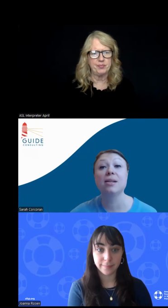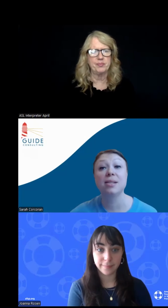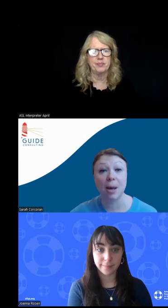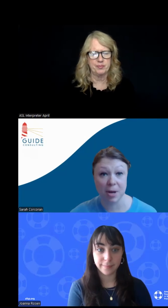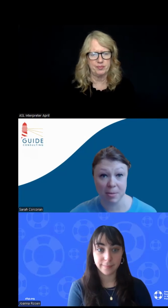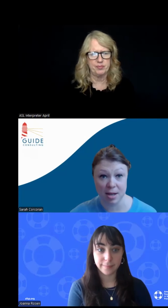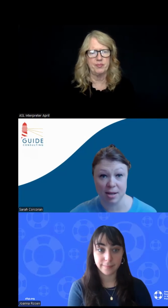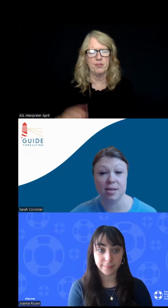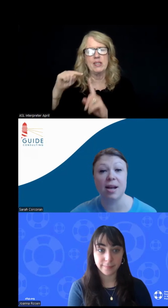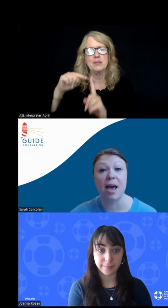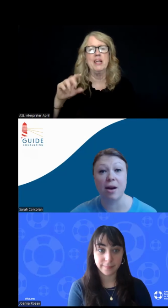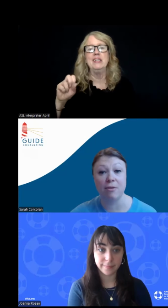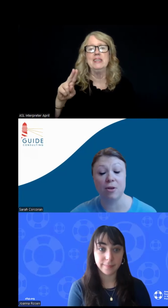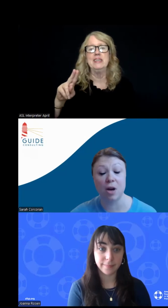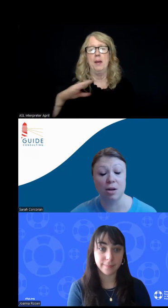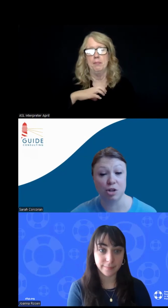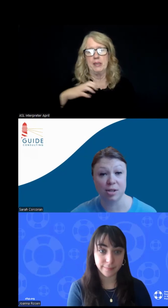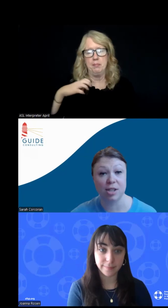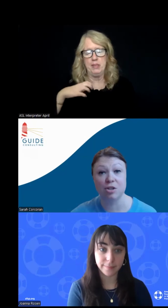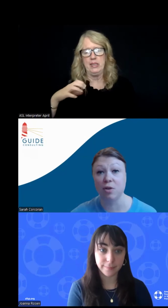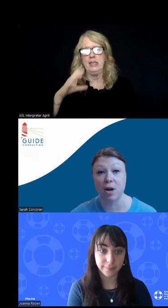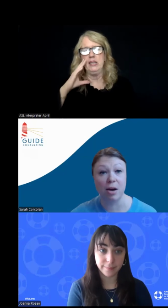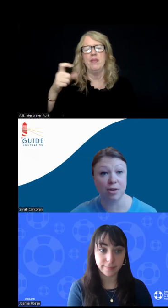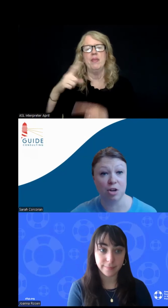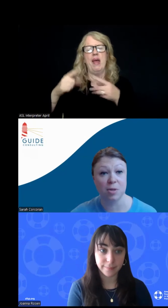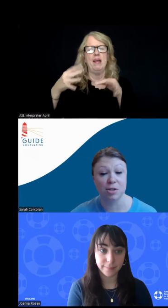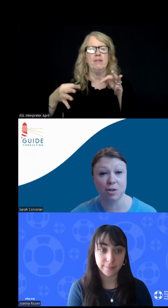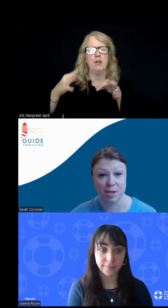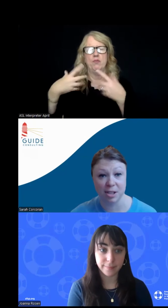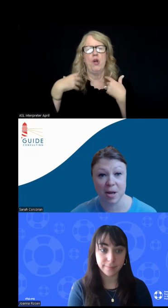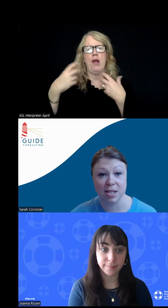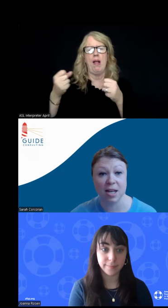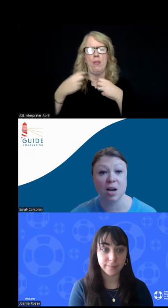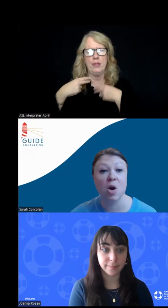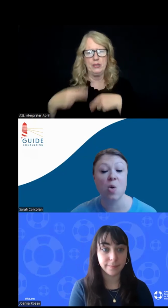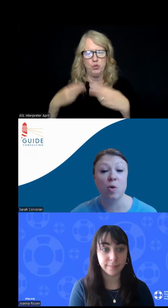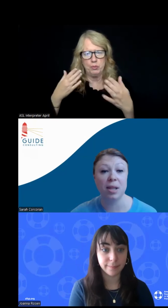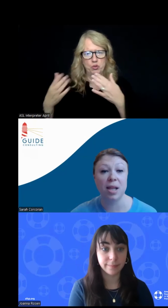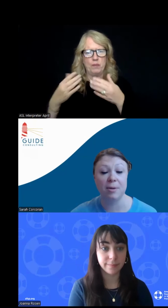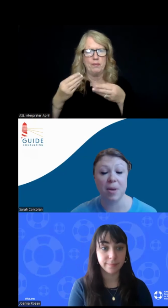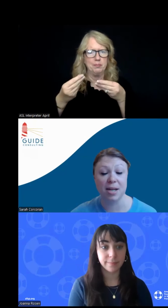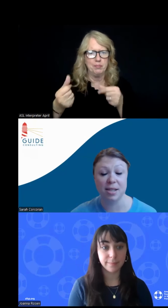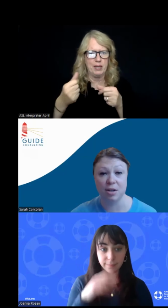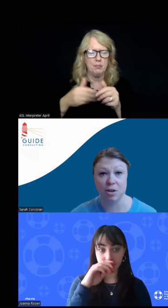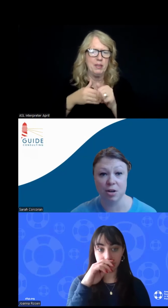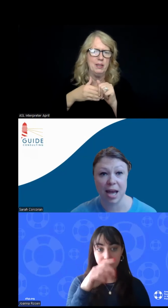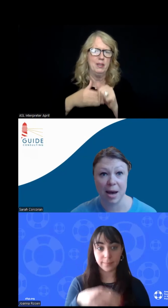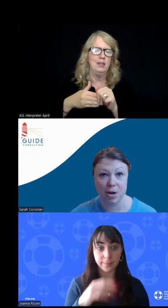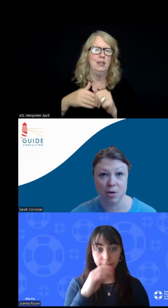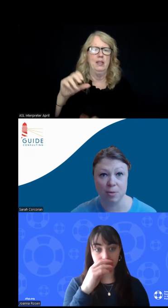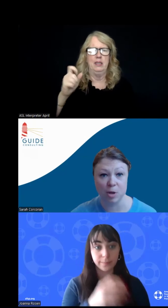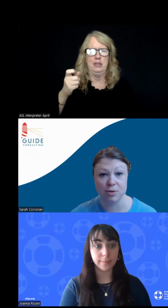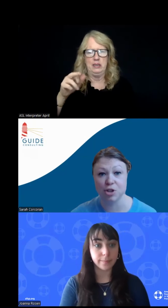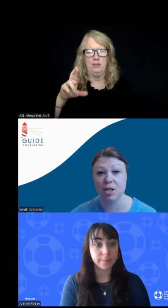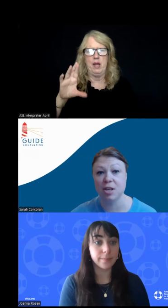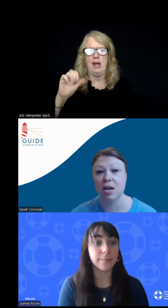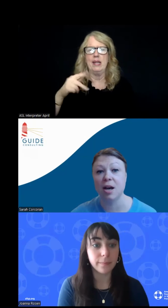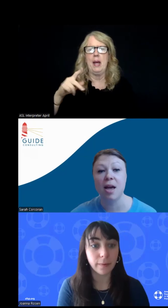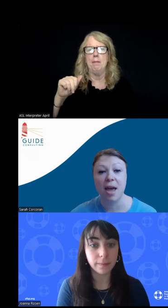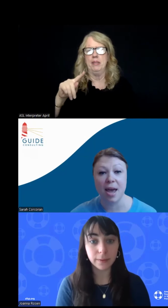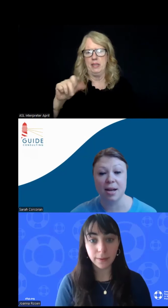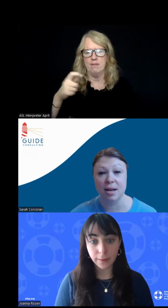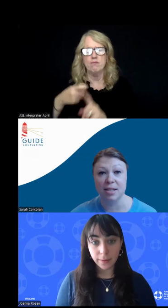specific subcommittees that have jurisdiction over health and human services spending will be led by Senator Capito from West